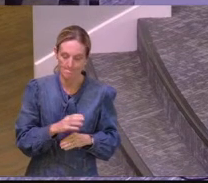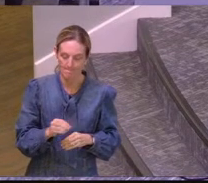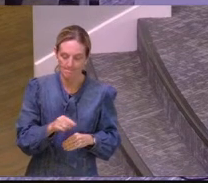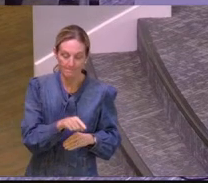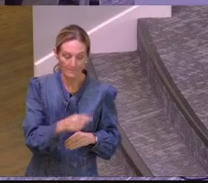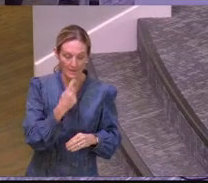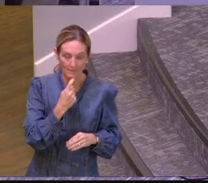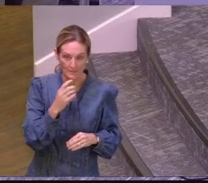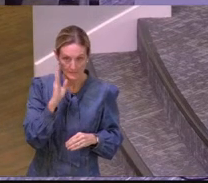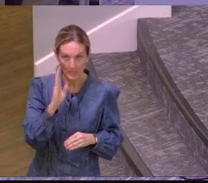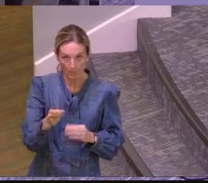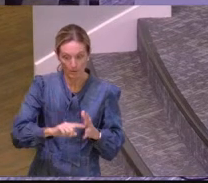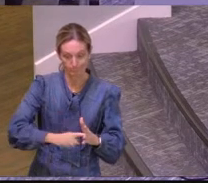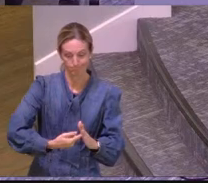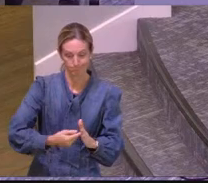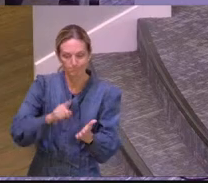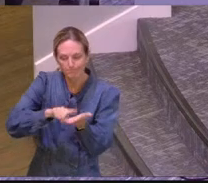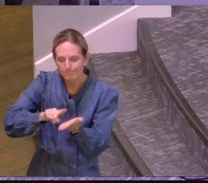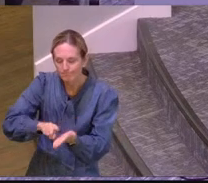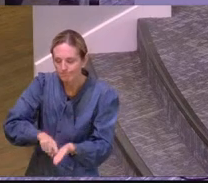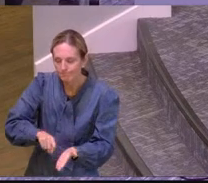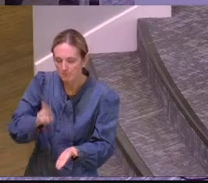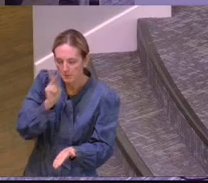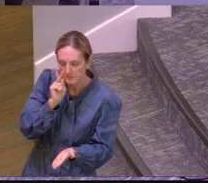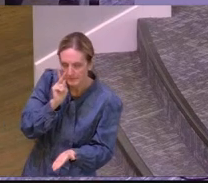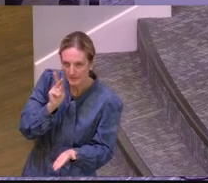They said they were gonna begin the exploration of that.